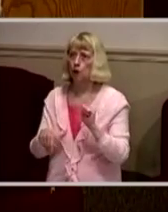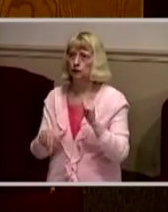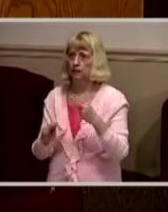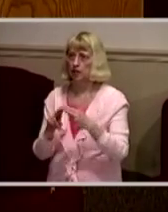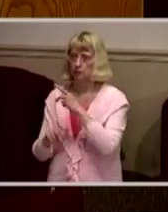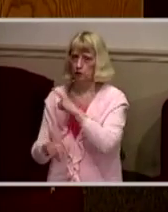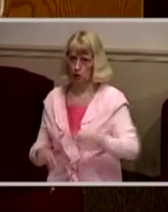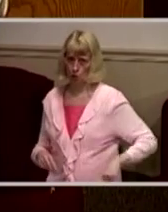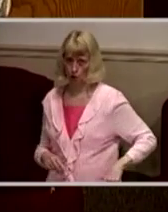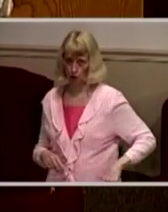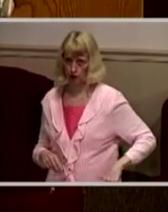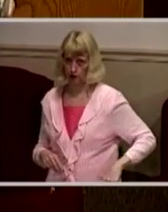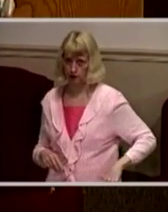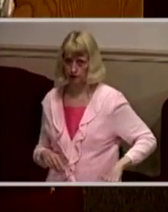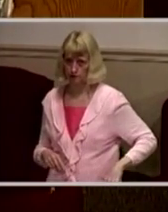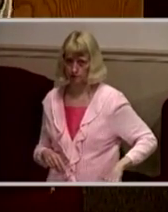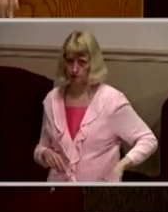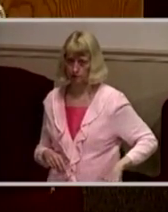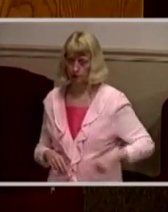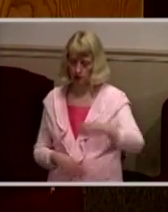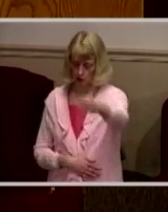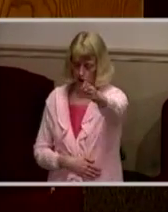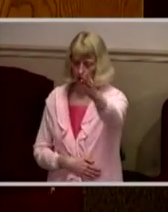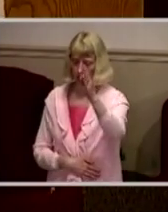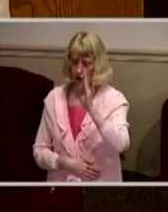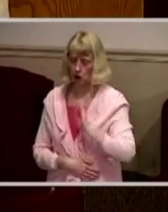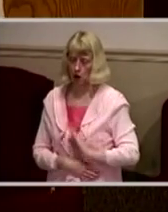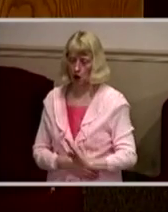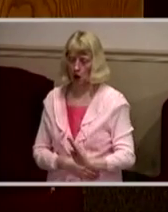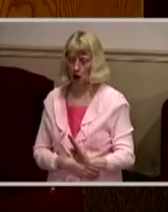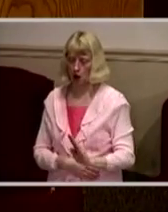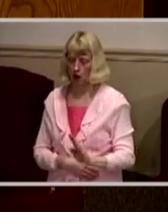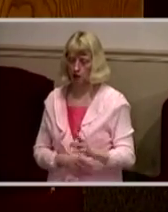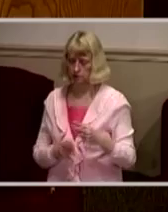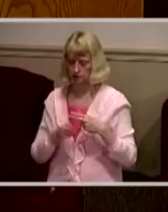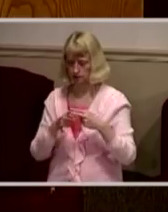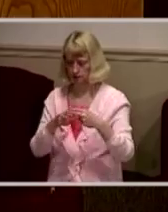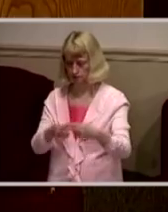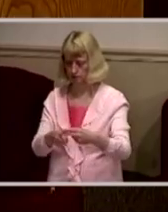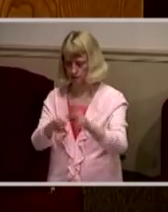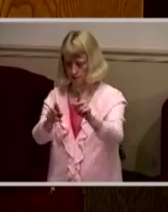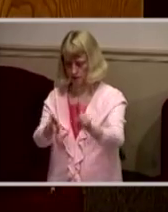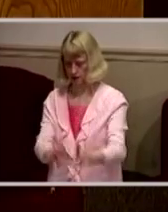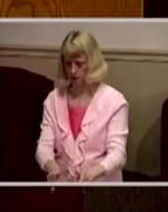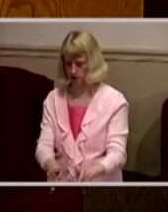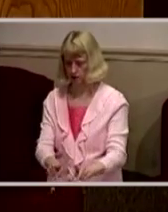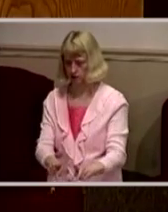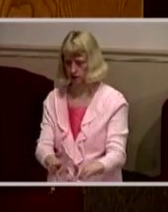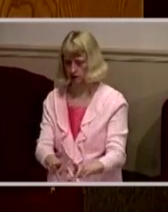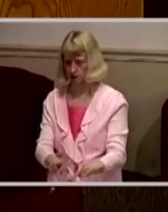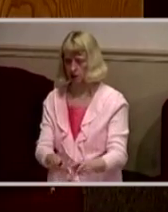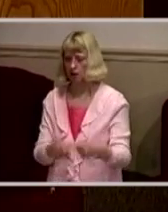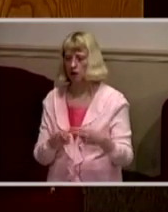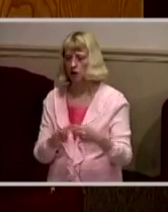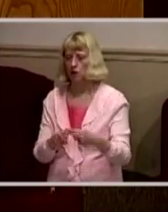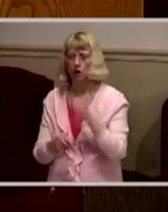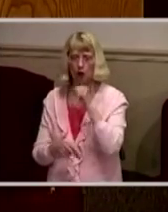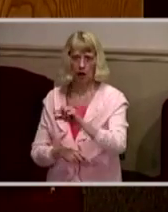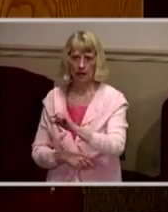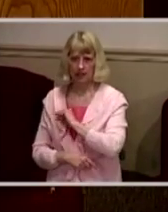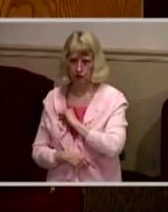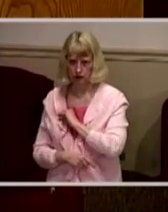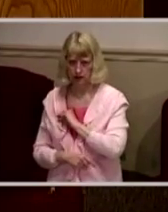of the Lord, God says in reference to that person, "I declare you not